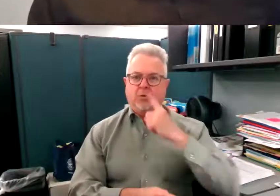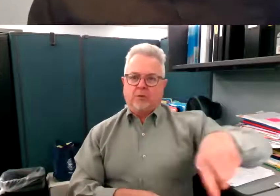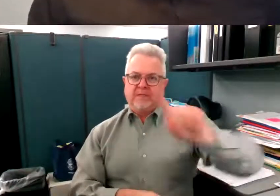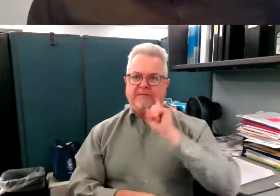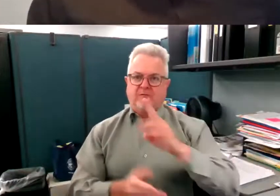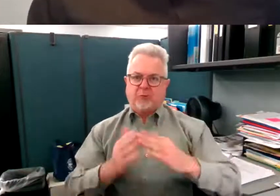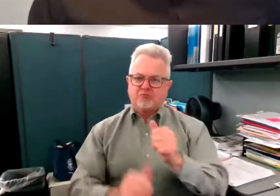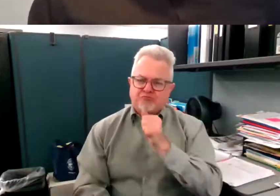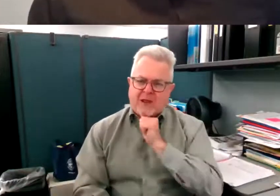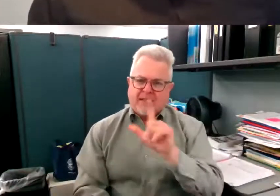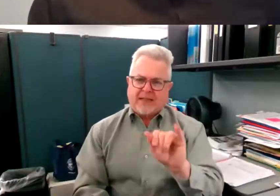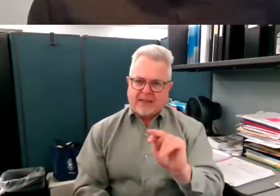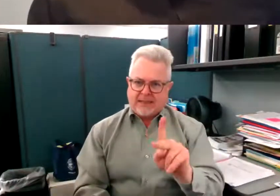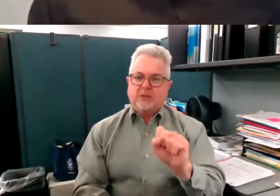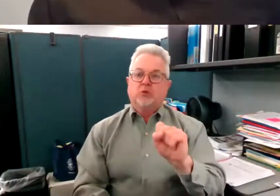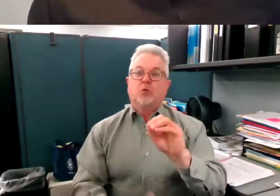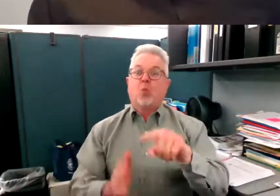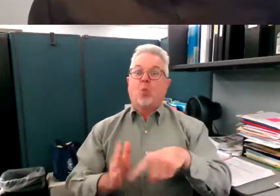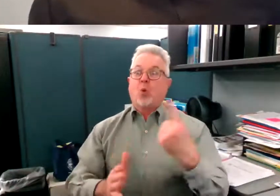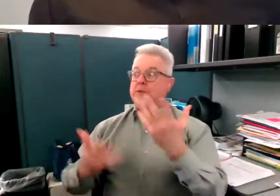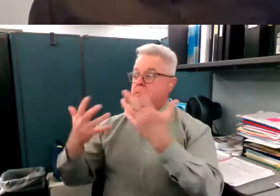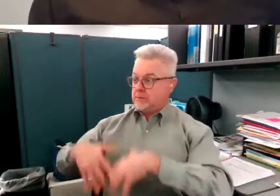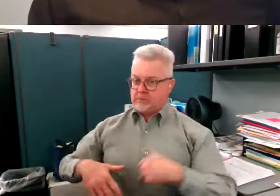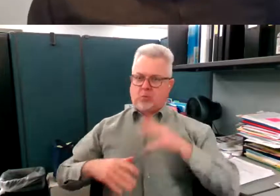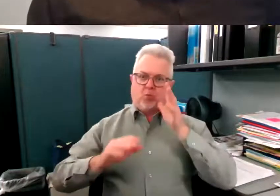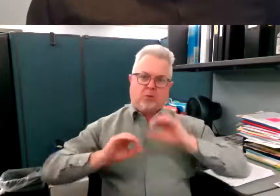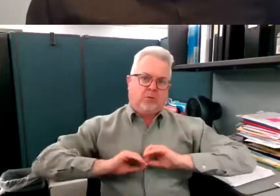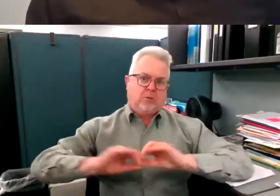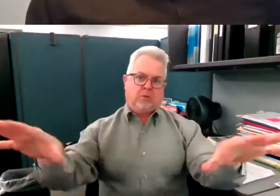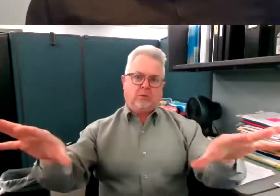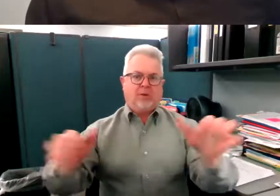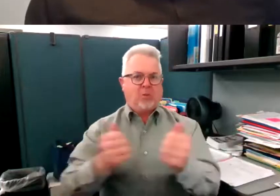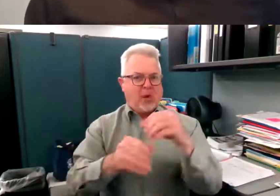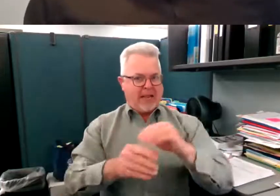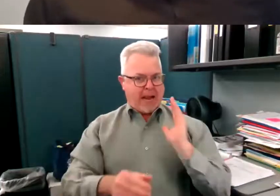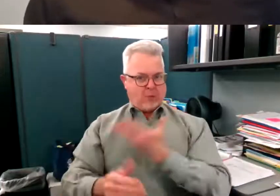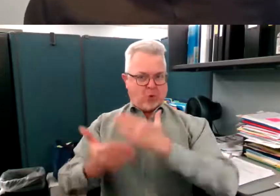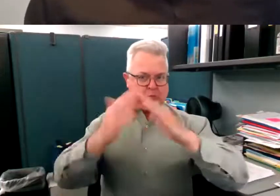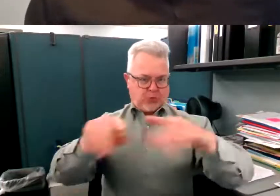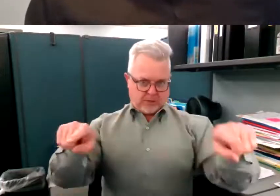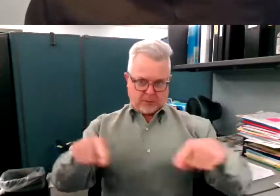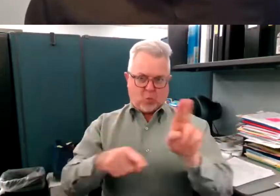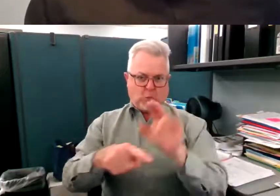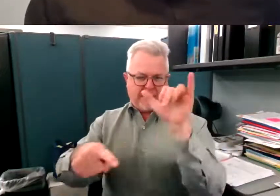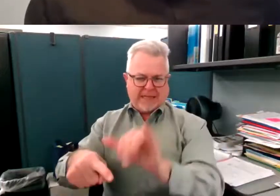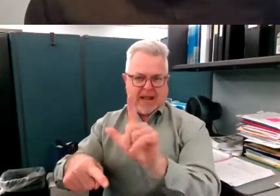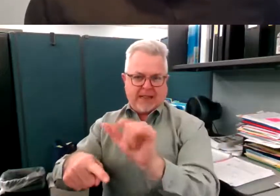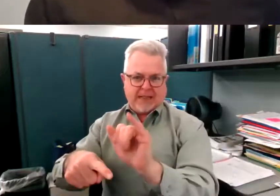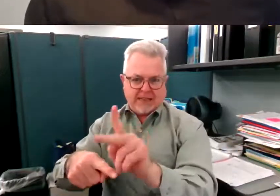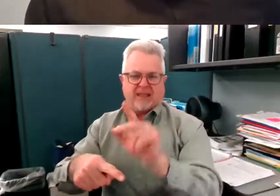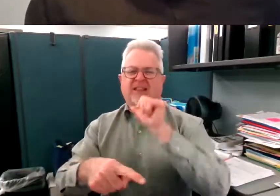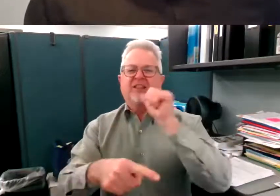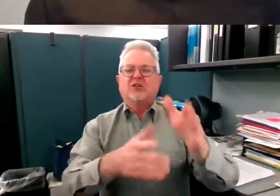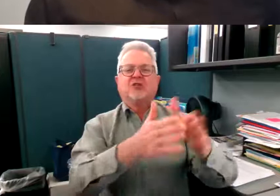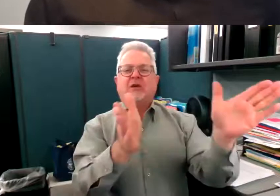a private link that is specifically for the deaf and hard of hearing community to register. And once that is ready, then we want to send